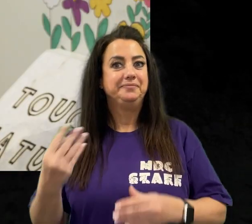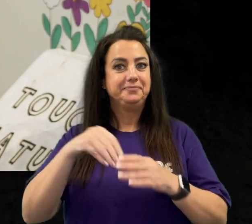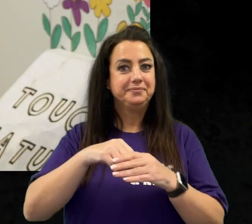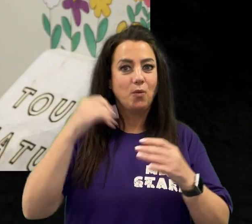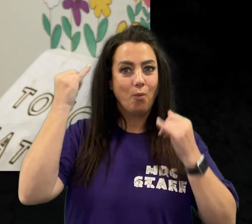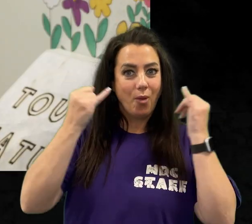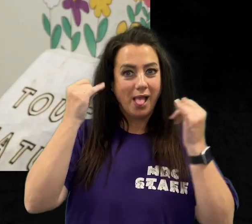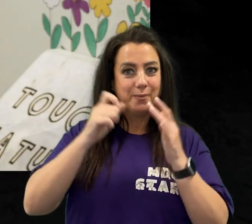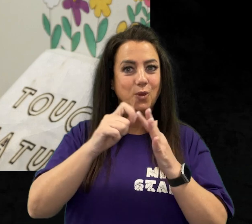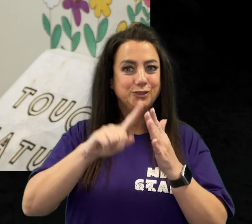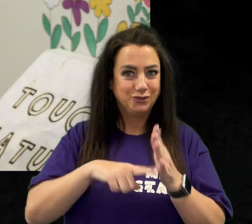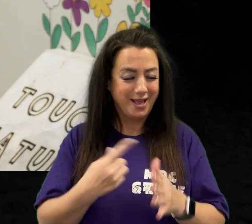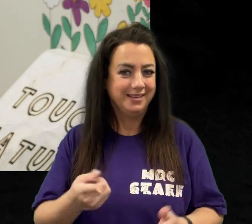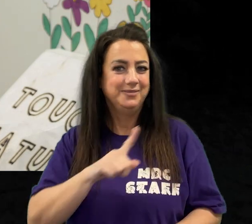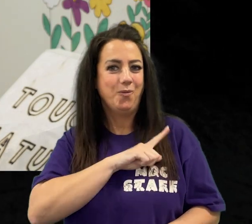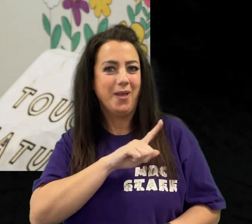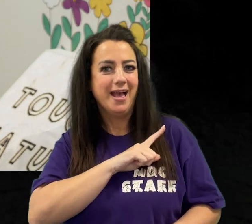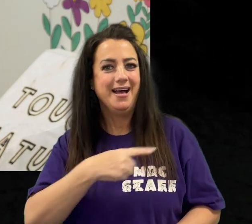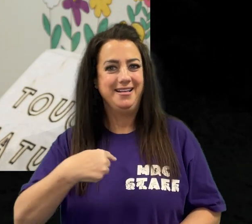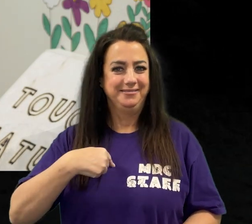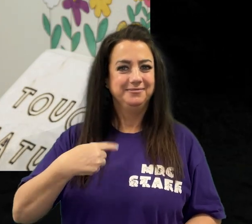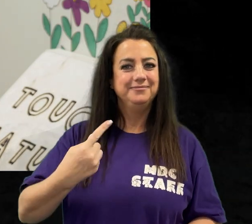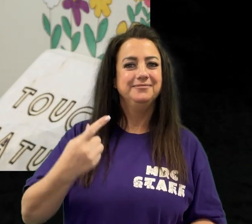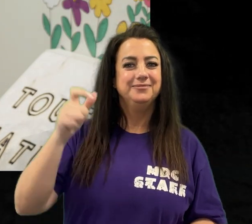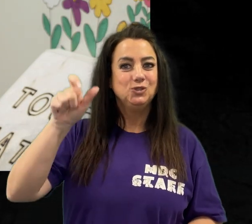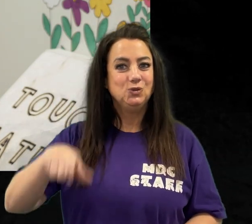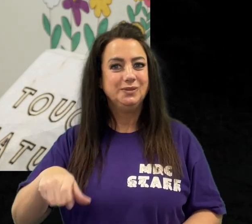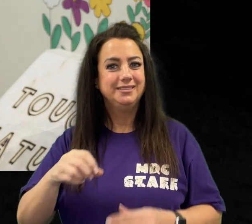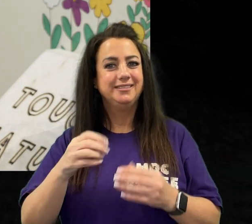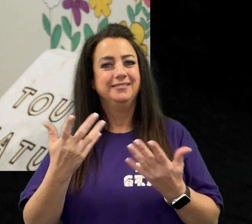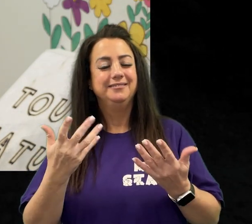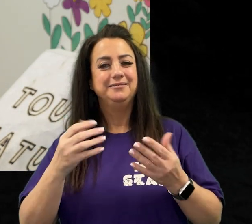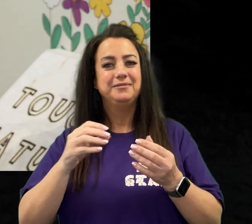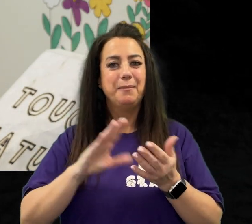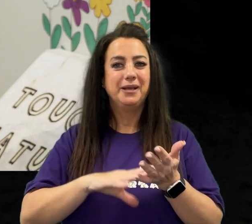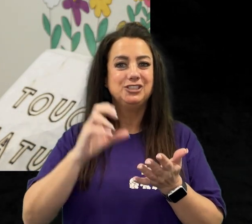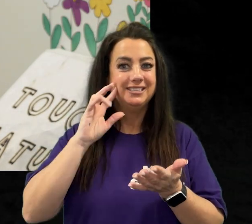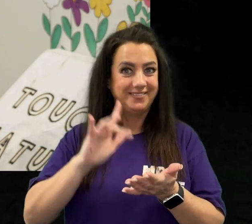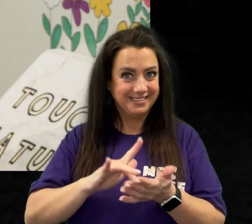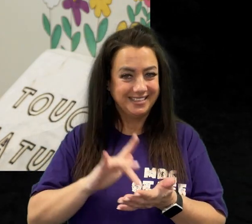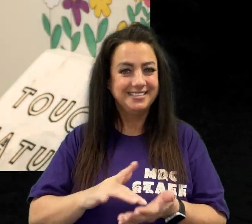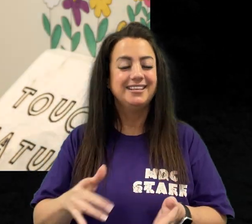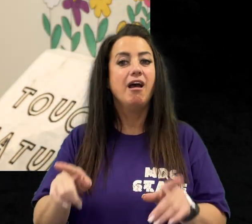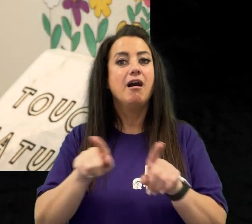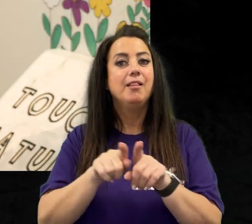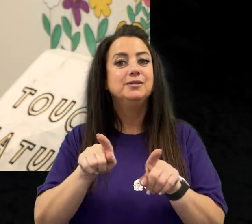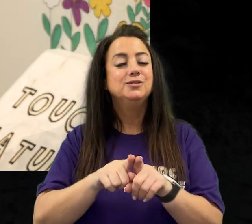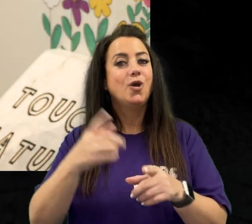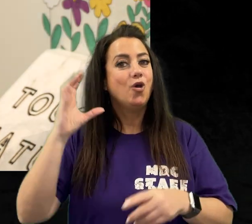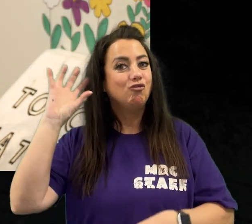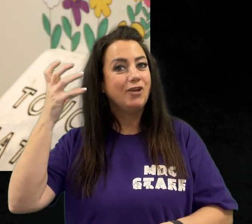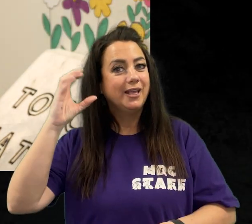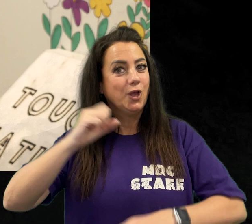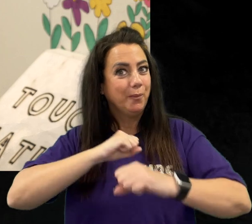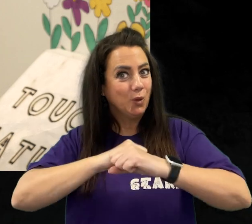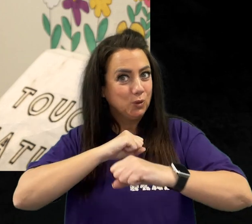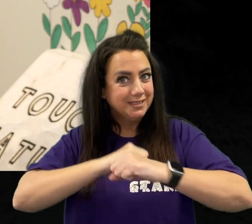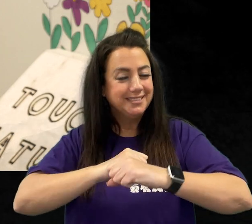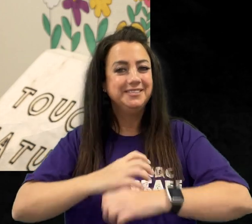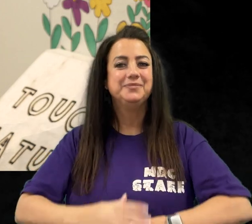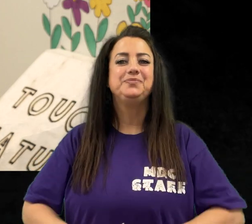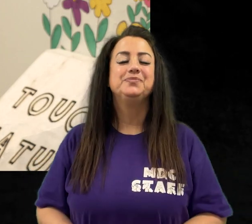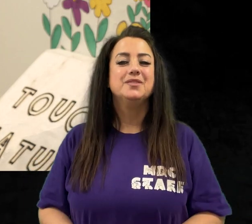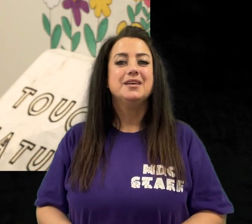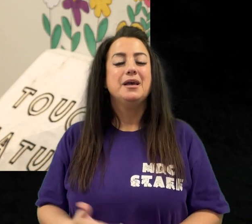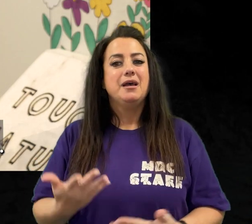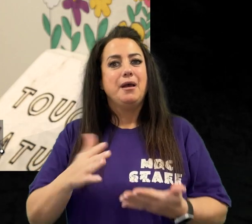became involved in the Wild project because I'm a student at Manchester Deaf Centre. I'm also a radio producer,